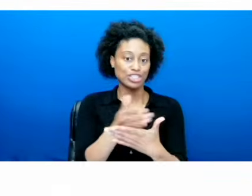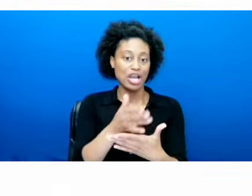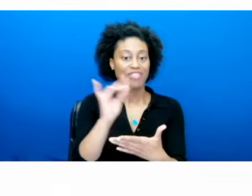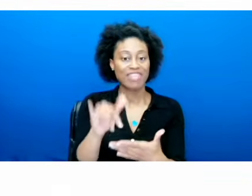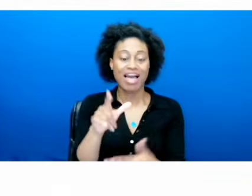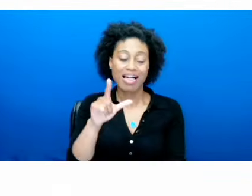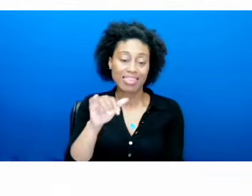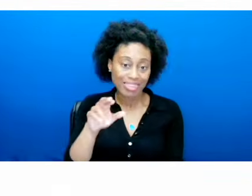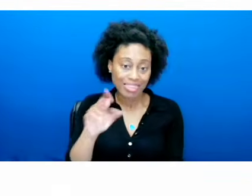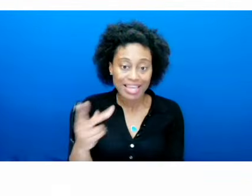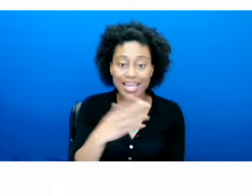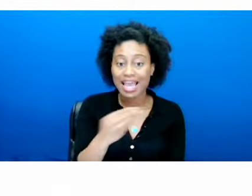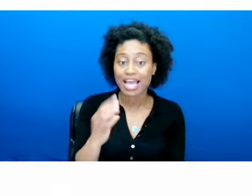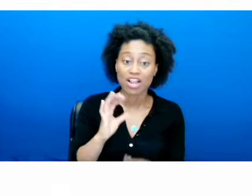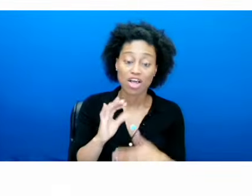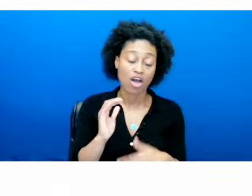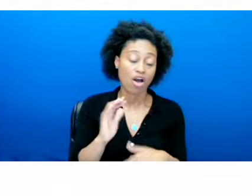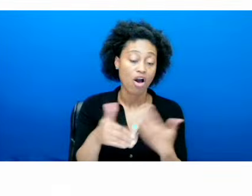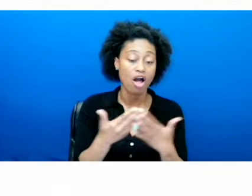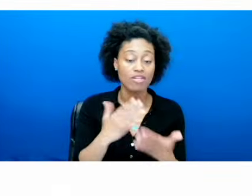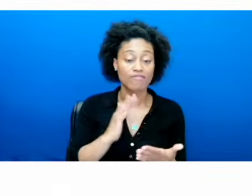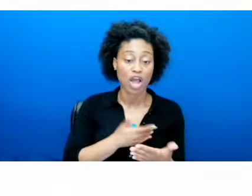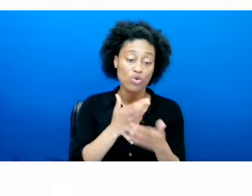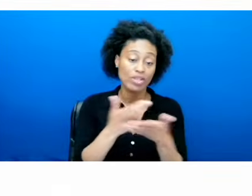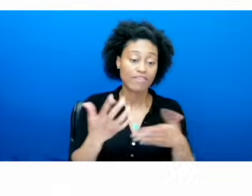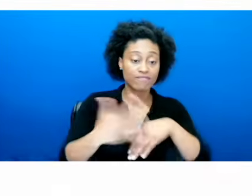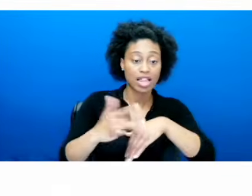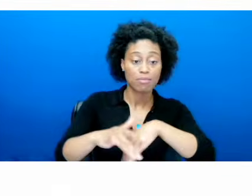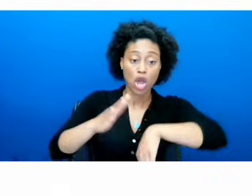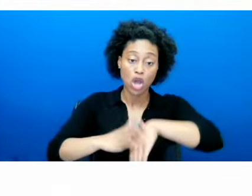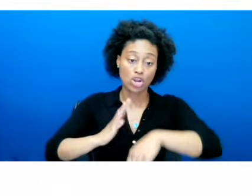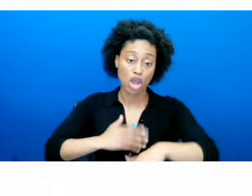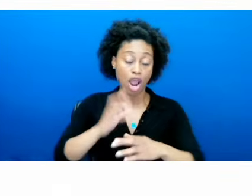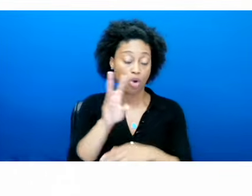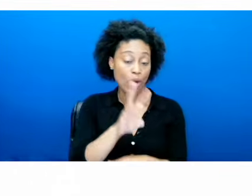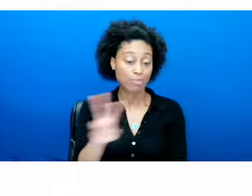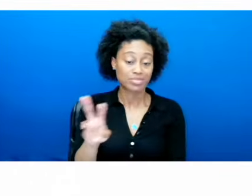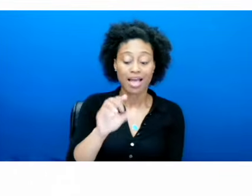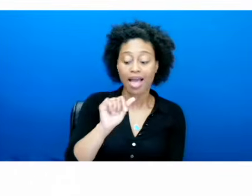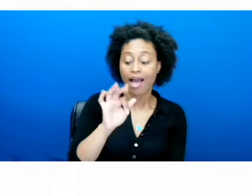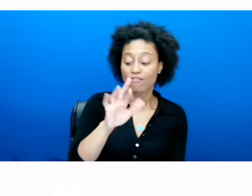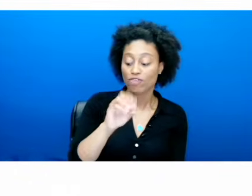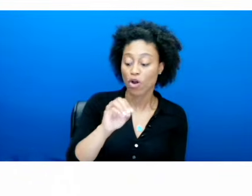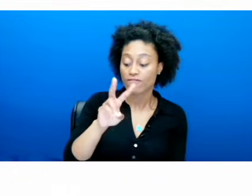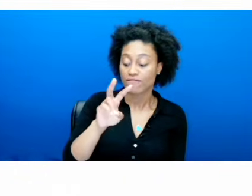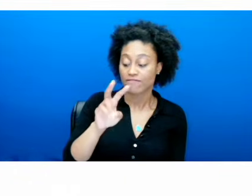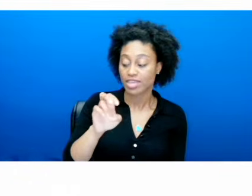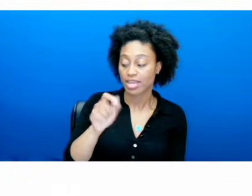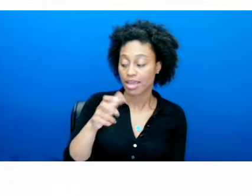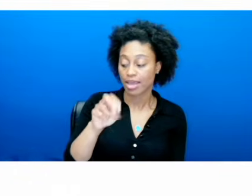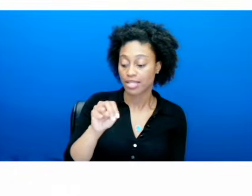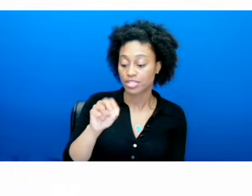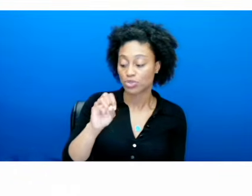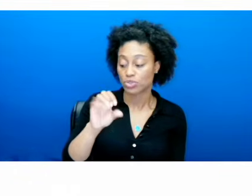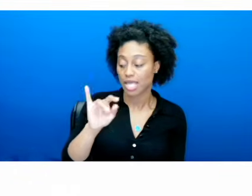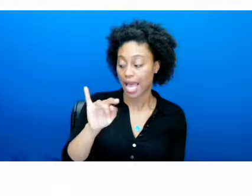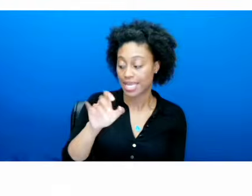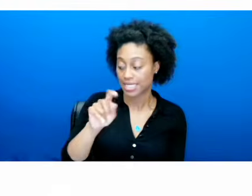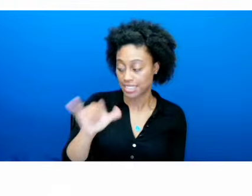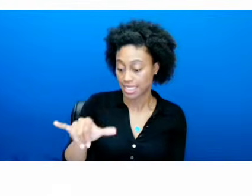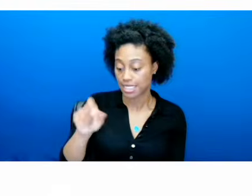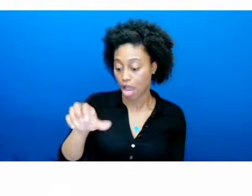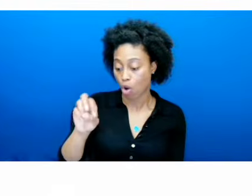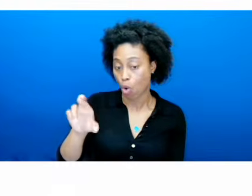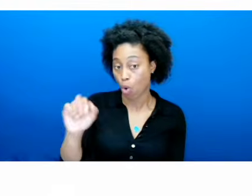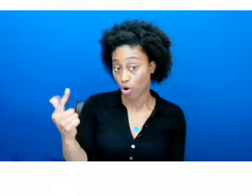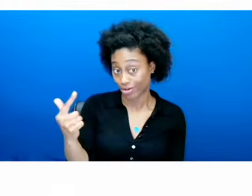of our resources that are available on our website at afrovegansociety.org. And so yeah, and then we